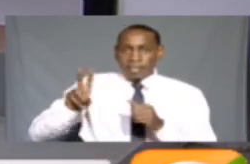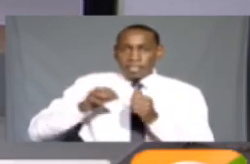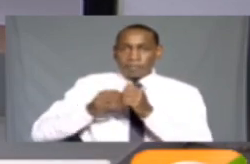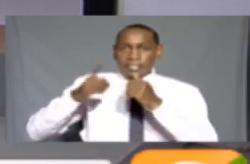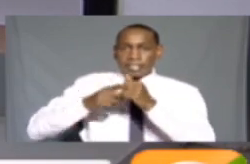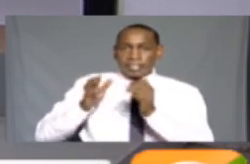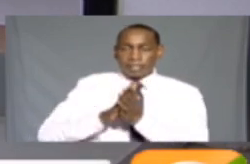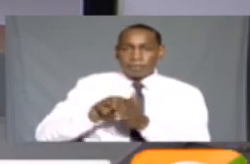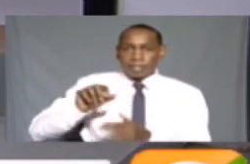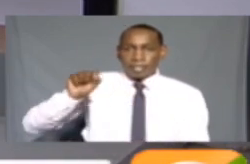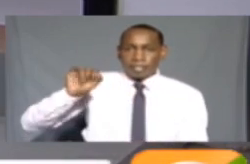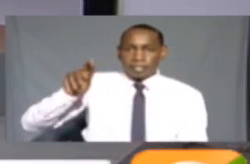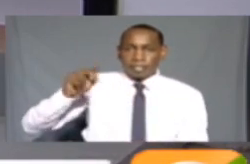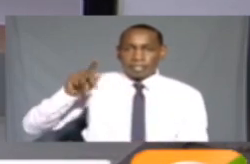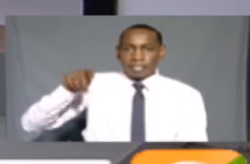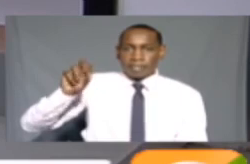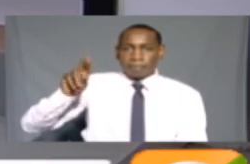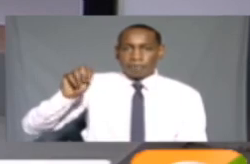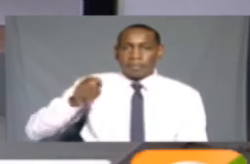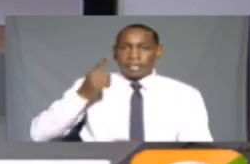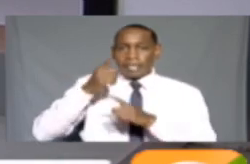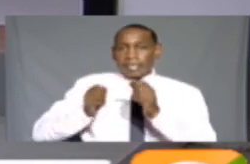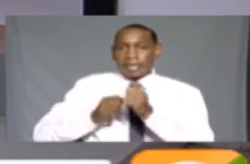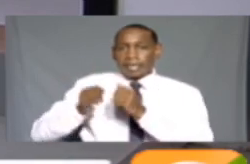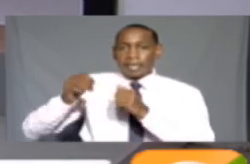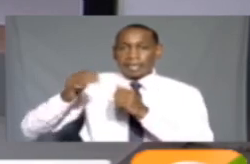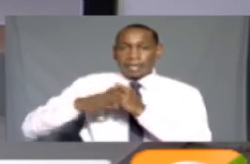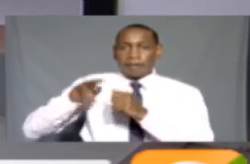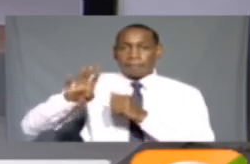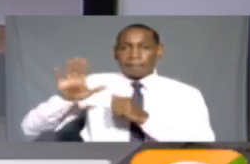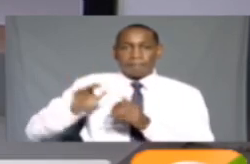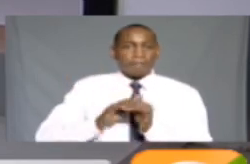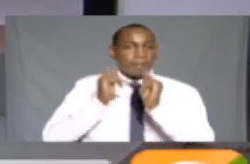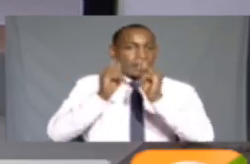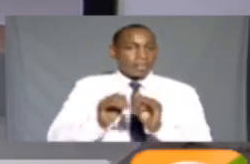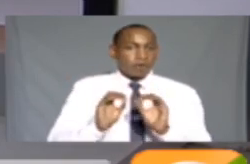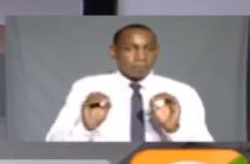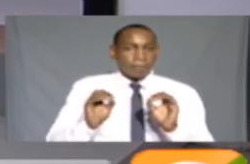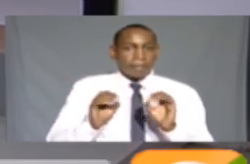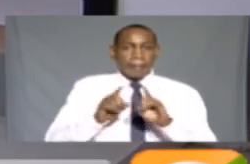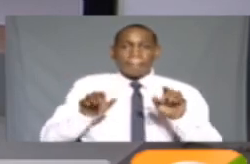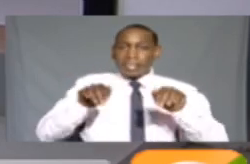in 1945. So this is nothing new. But